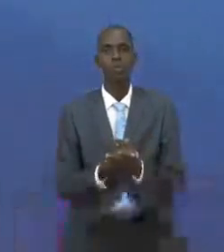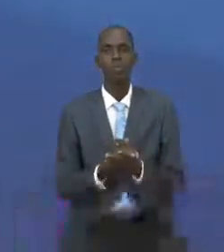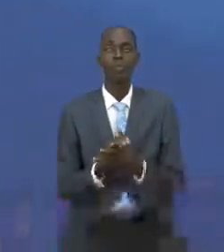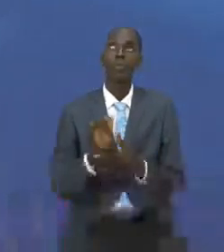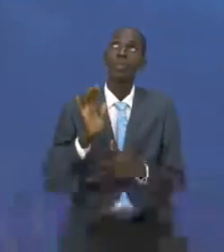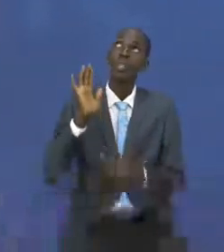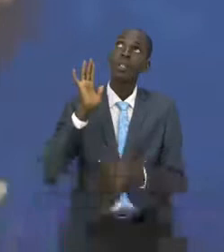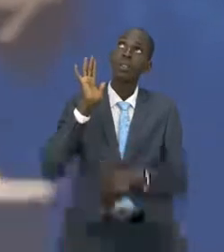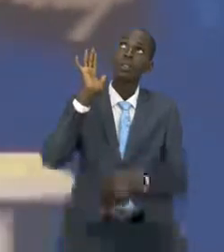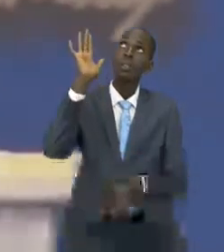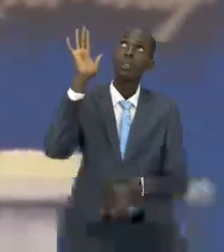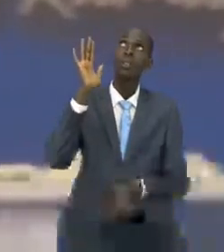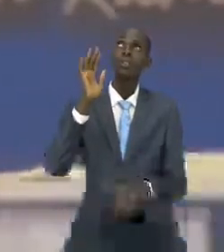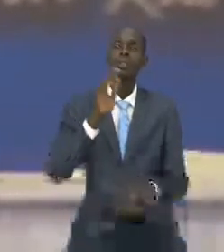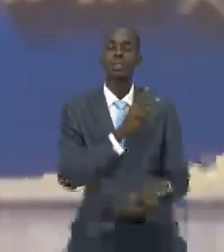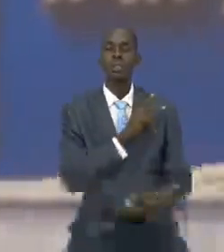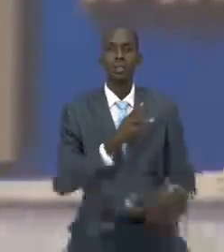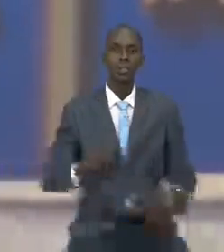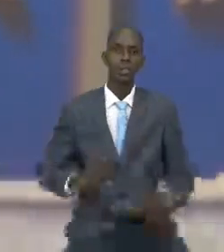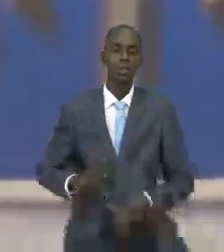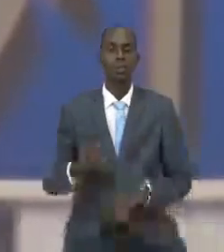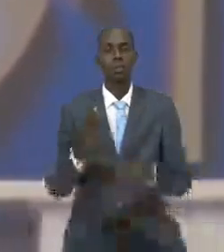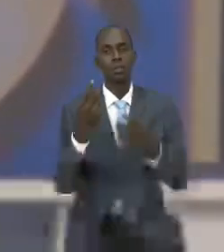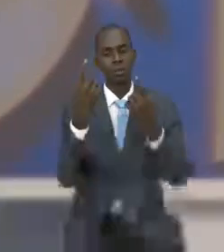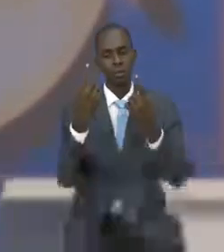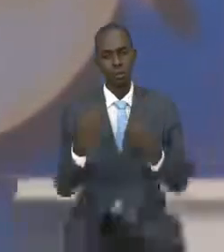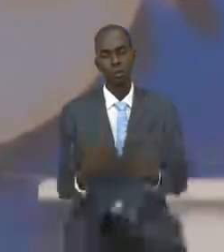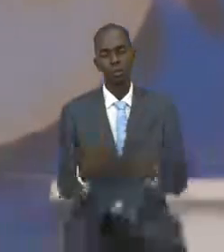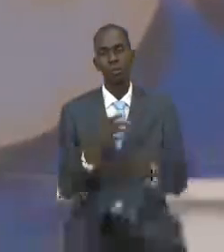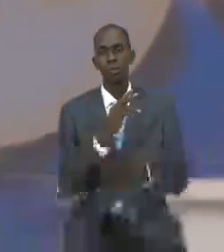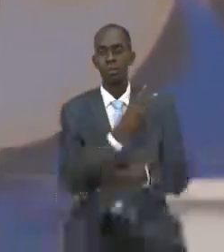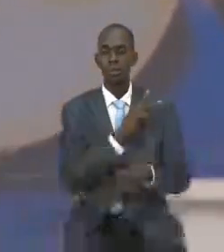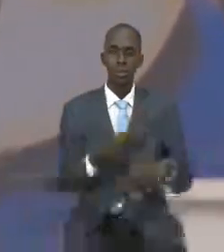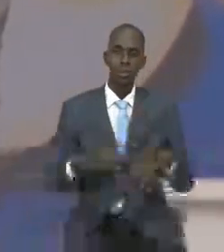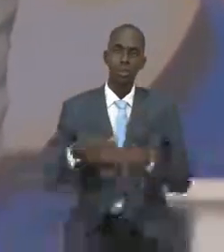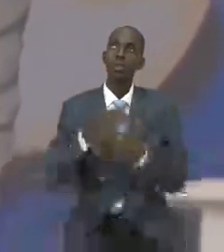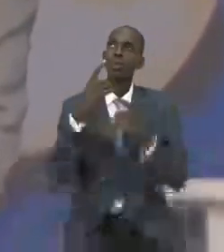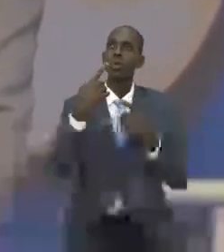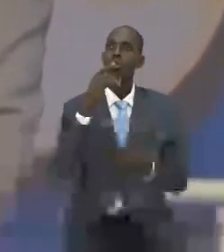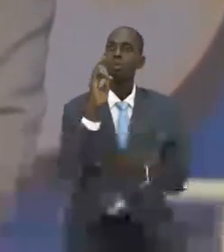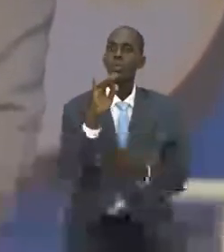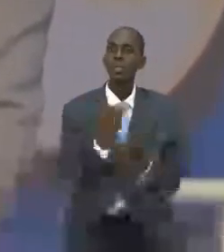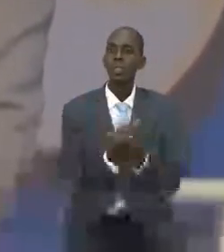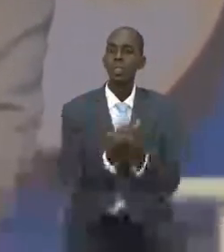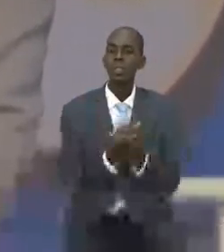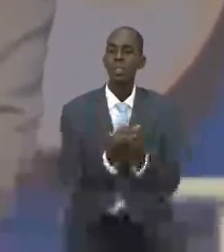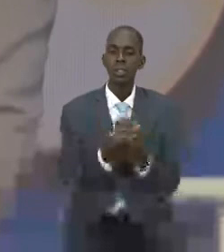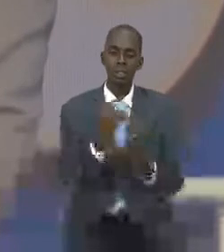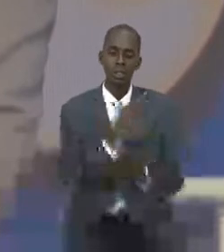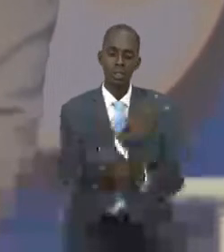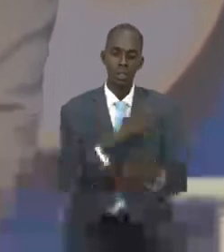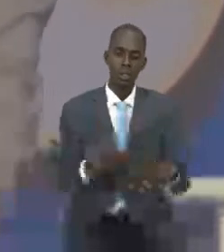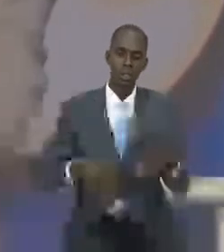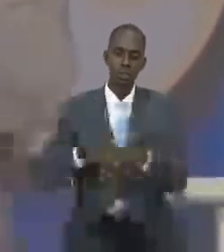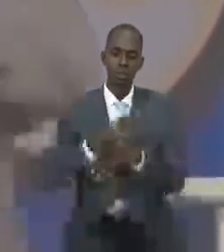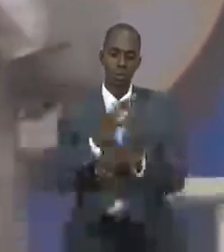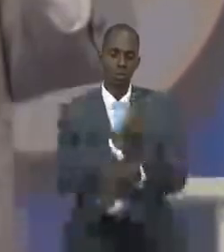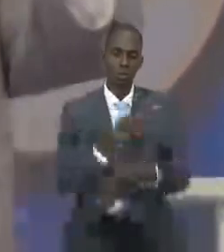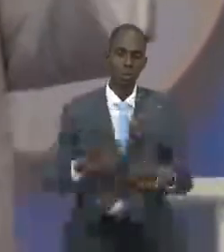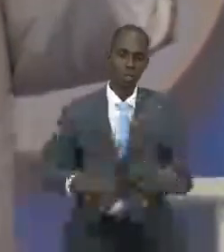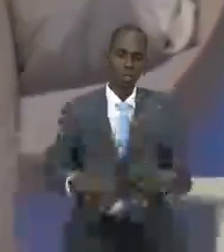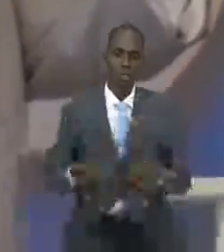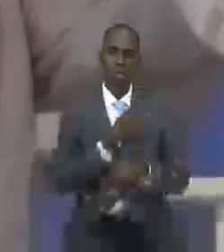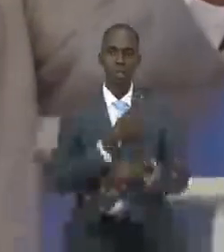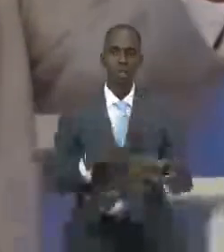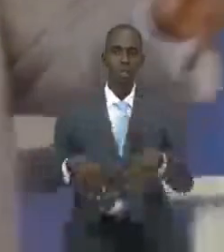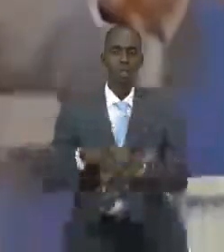kingdom come. Go preach that. The kingdom of Christ. The kingdom of God. The